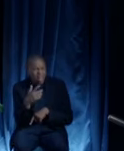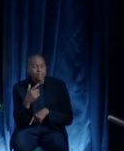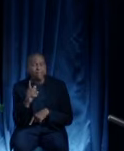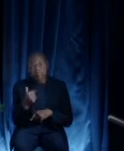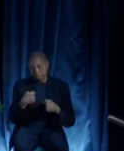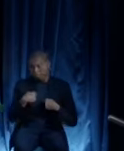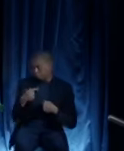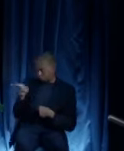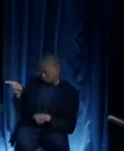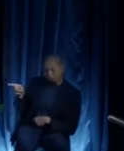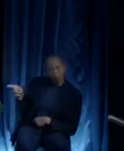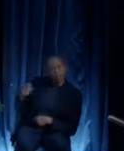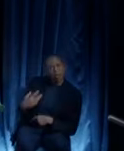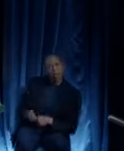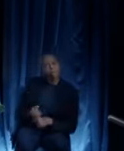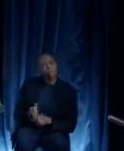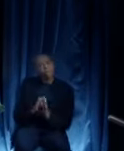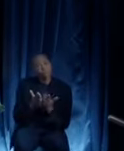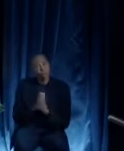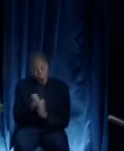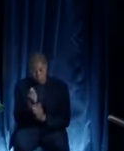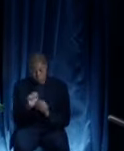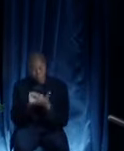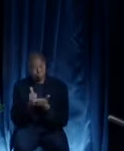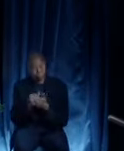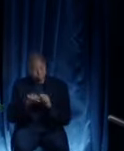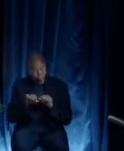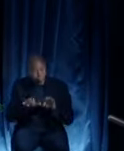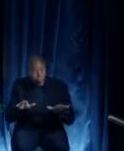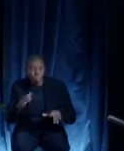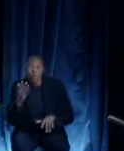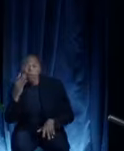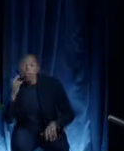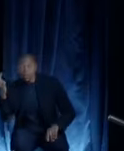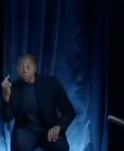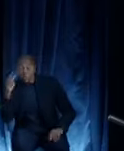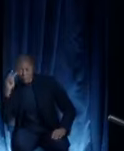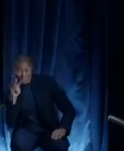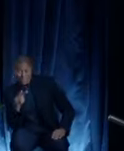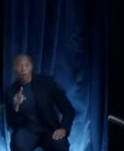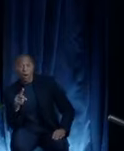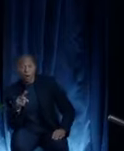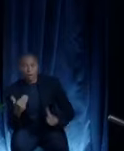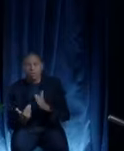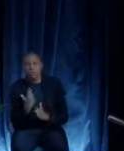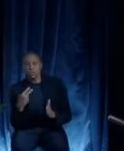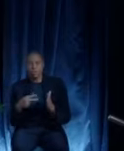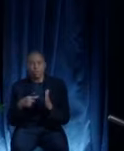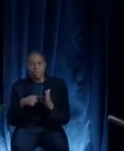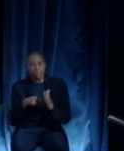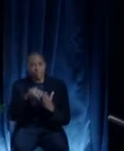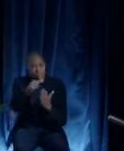on James coming out, when you see, oh my God, there's a big new TV series about it, do you think, is this a good thing or a bad thing? How does that